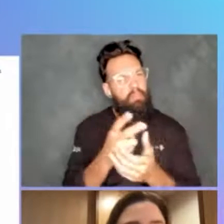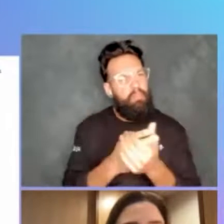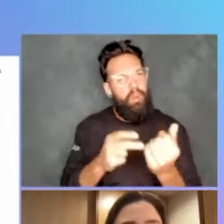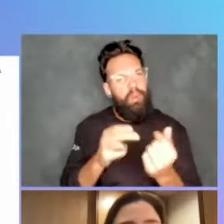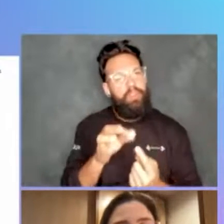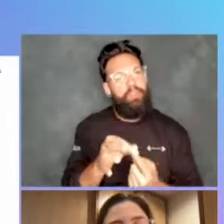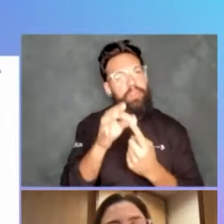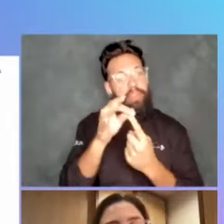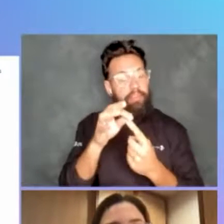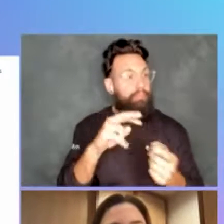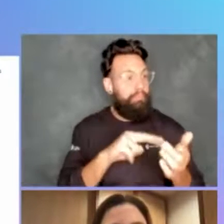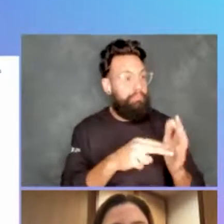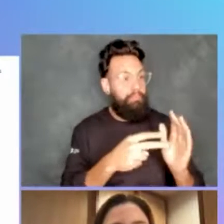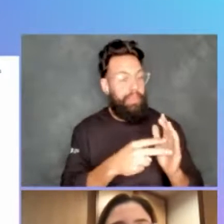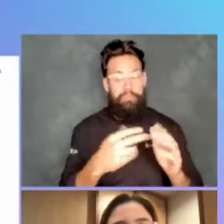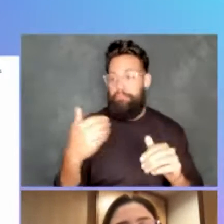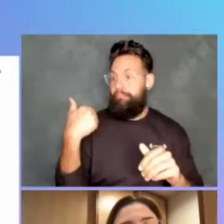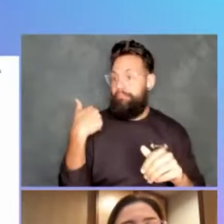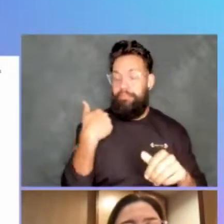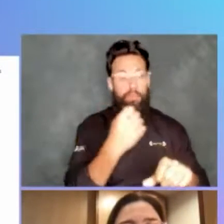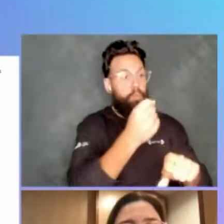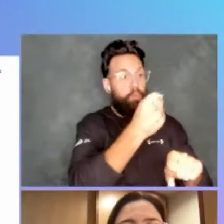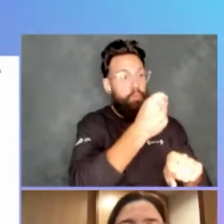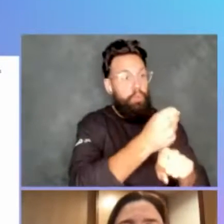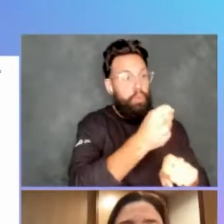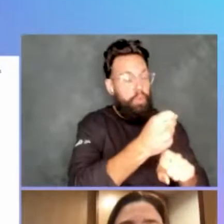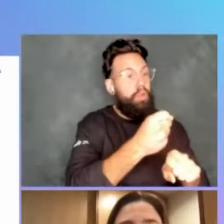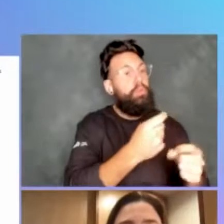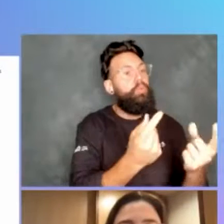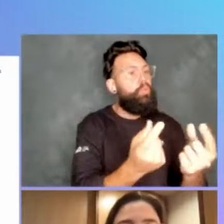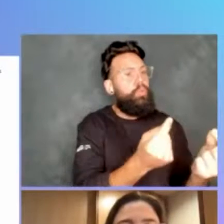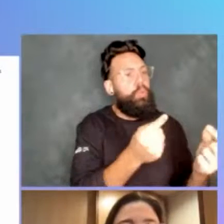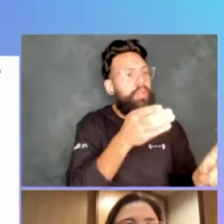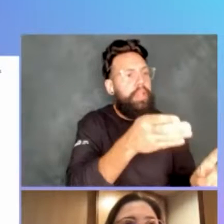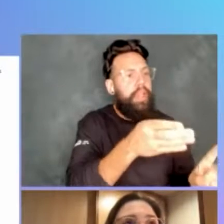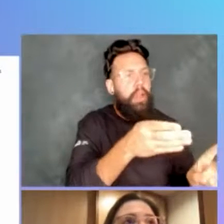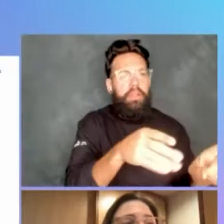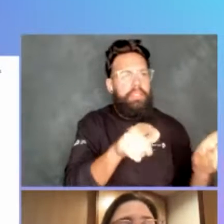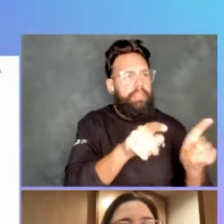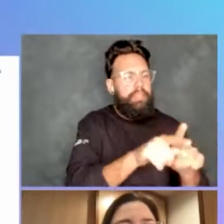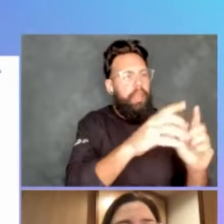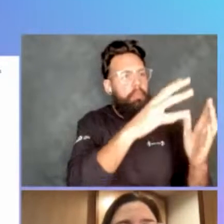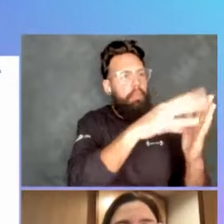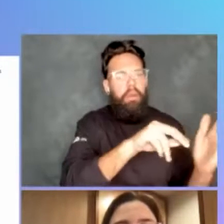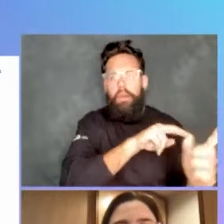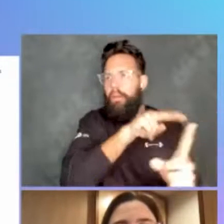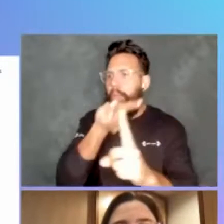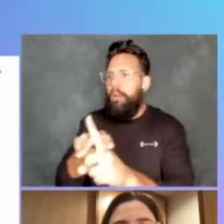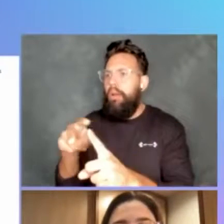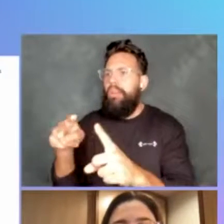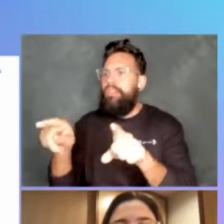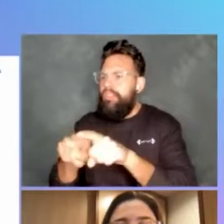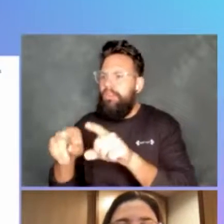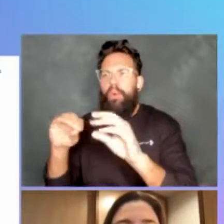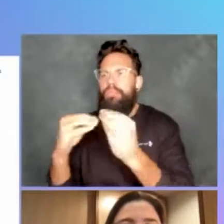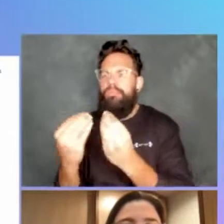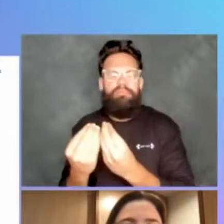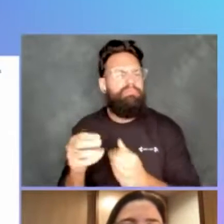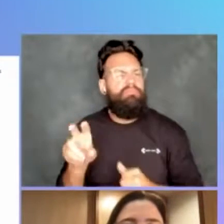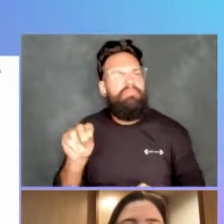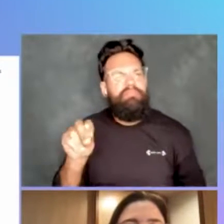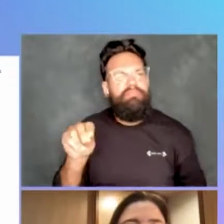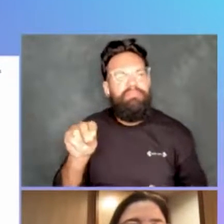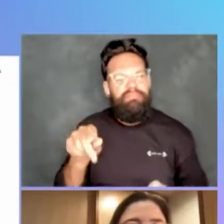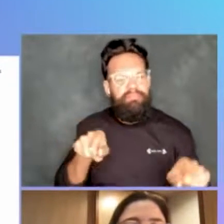won't necessarily work in another. So I reflected about how I combat this challenge, and I've used a number